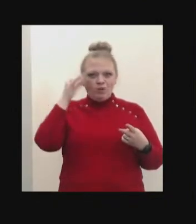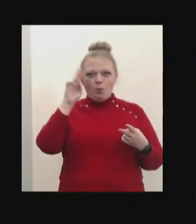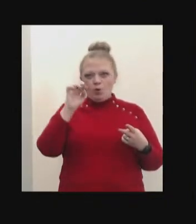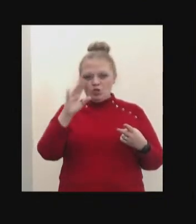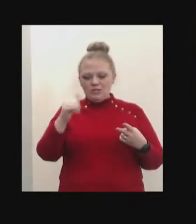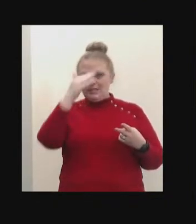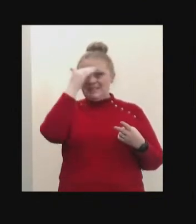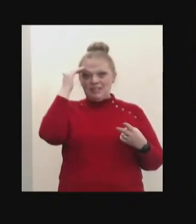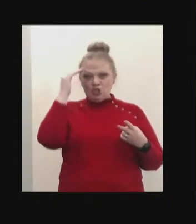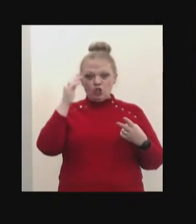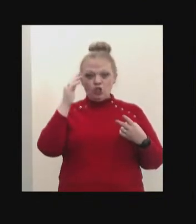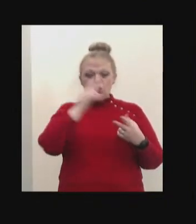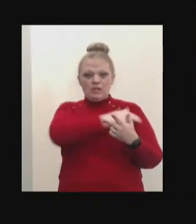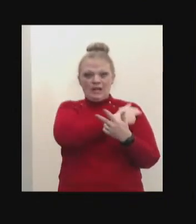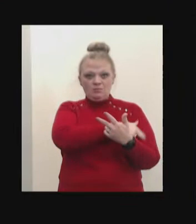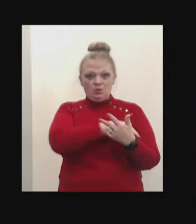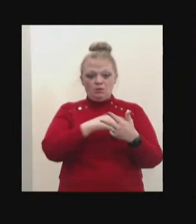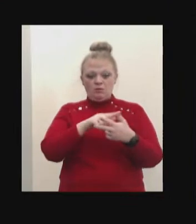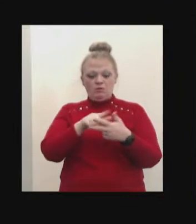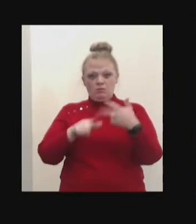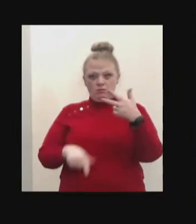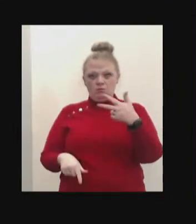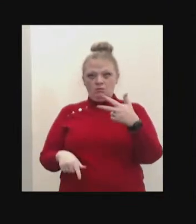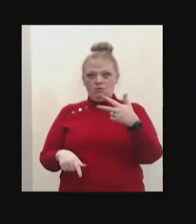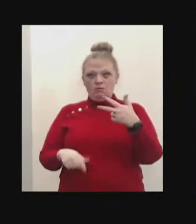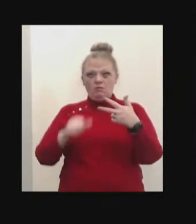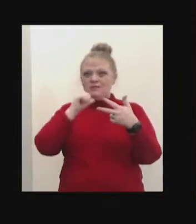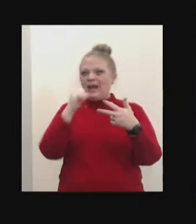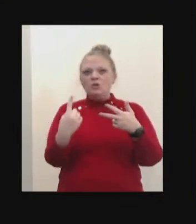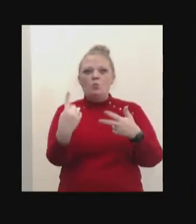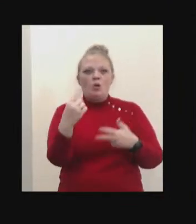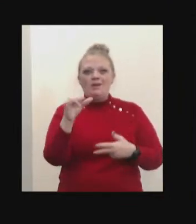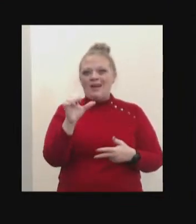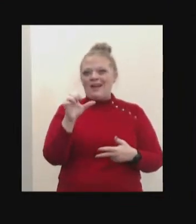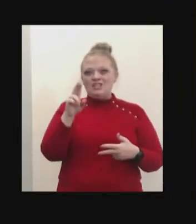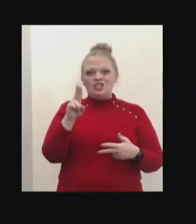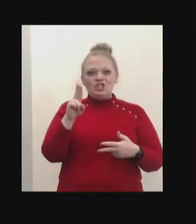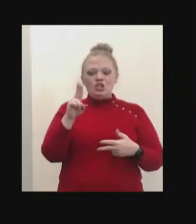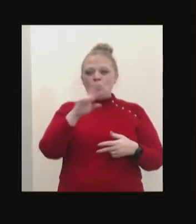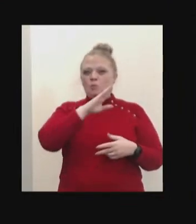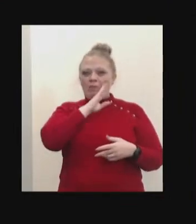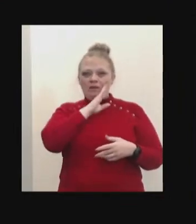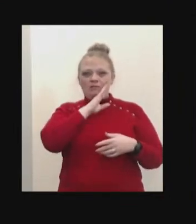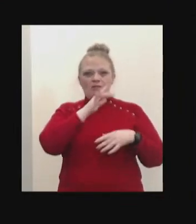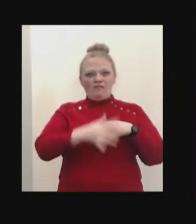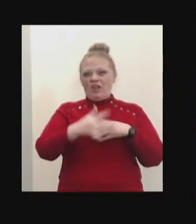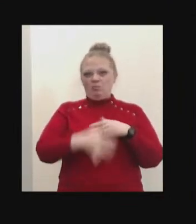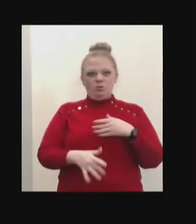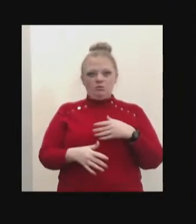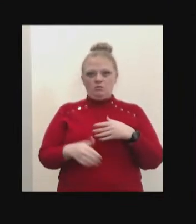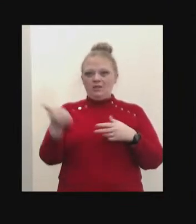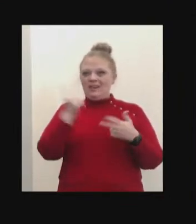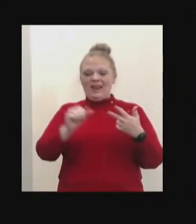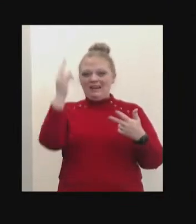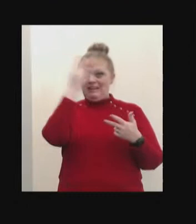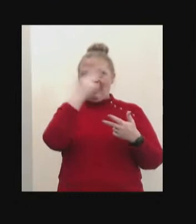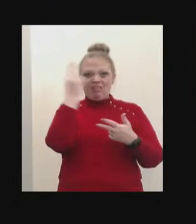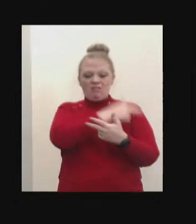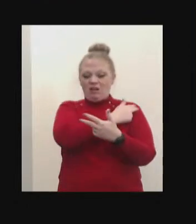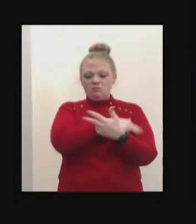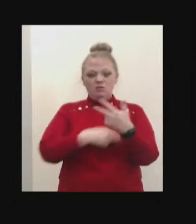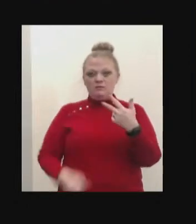Charity Hospital. There was not a single ICU bed available in any of the Catholic hospitals in Erie